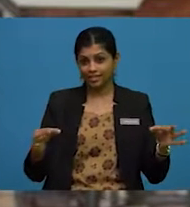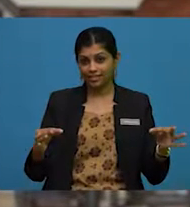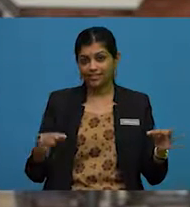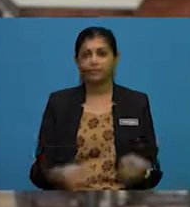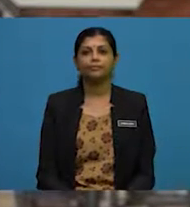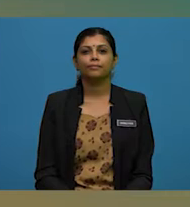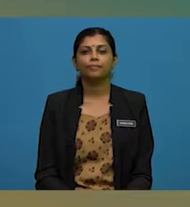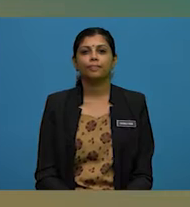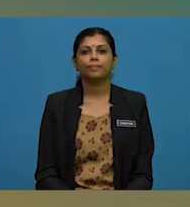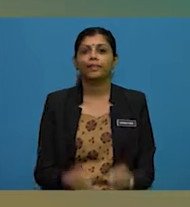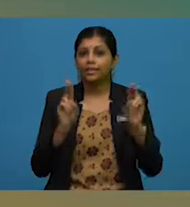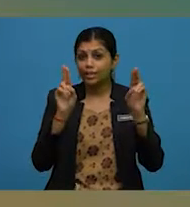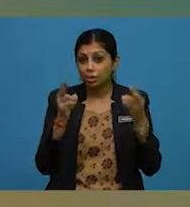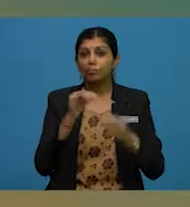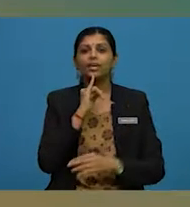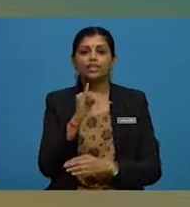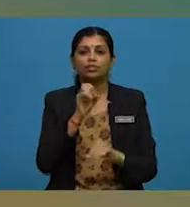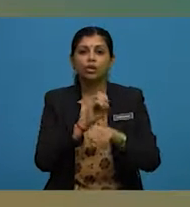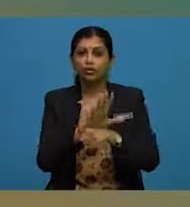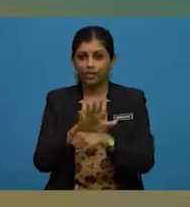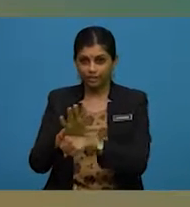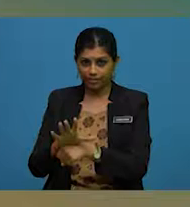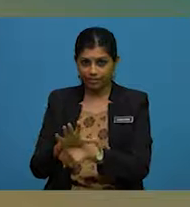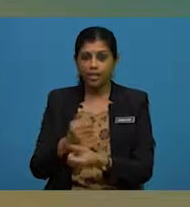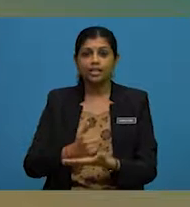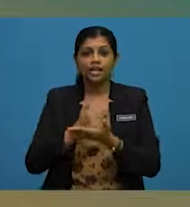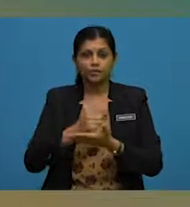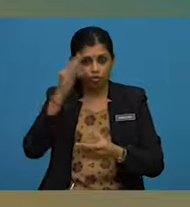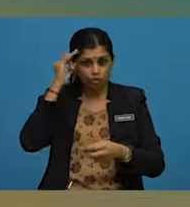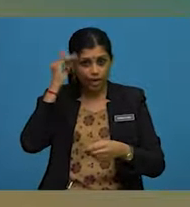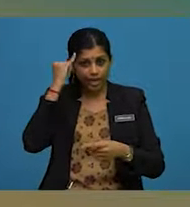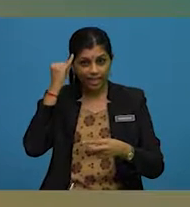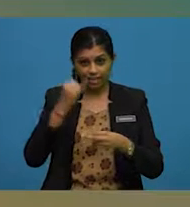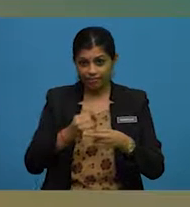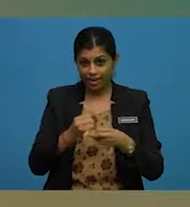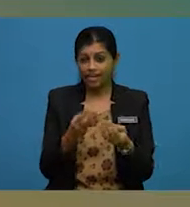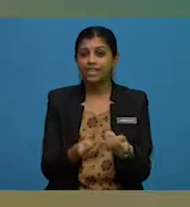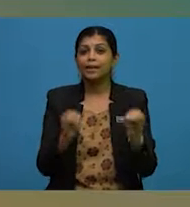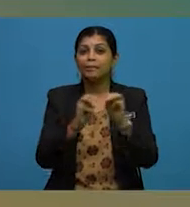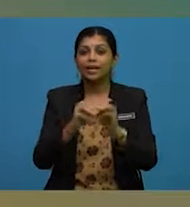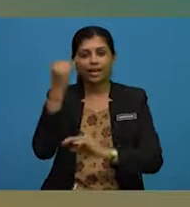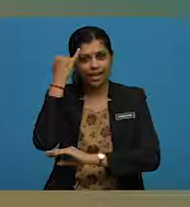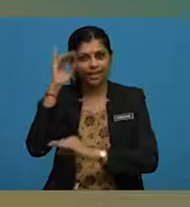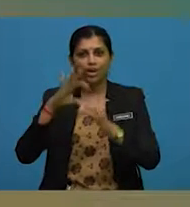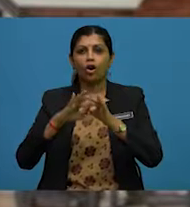COVID-19. They help us to identify the main idea of the